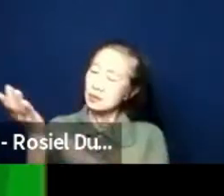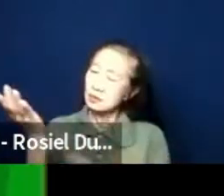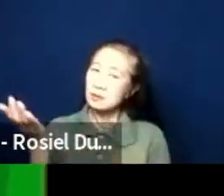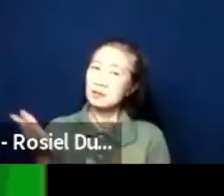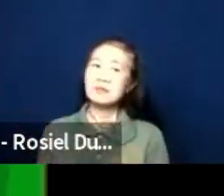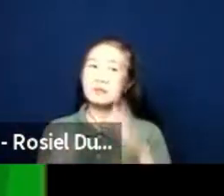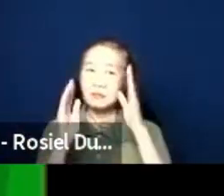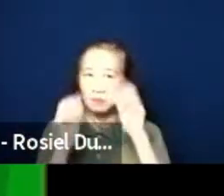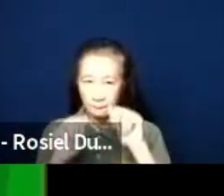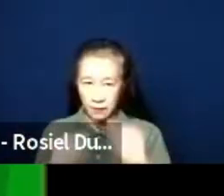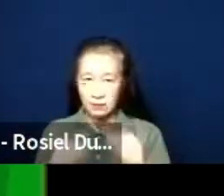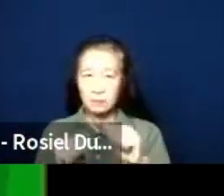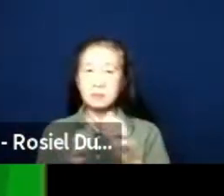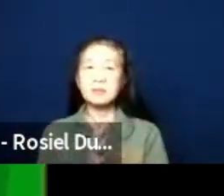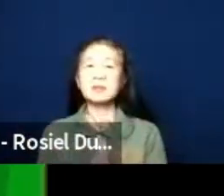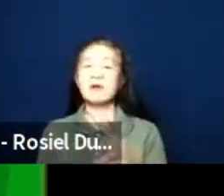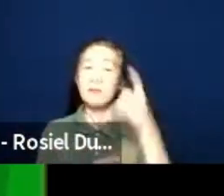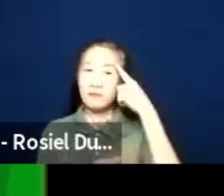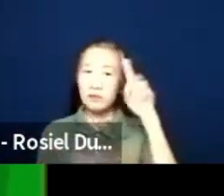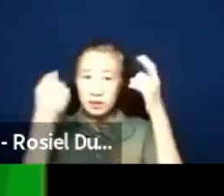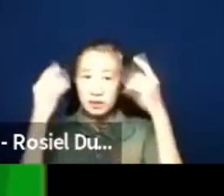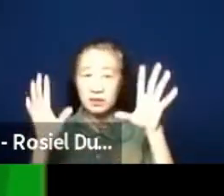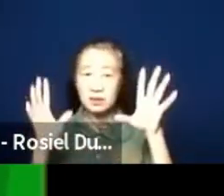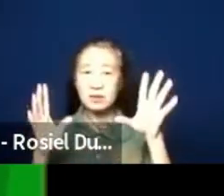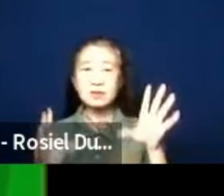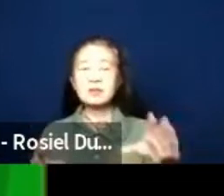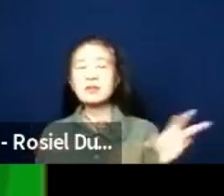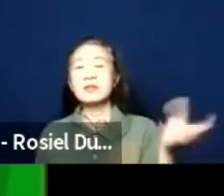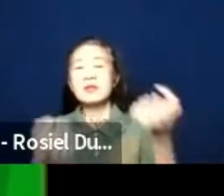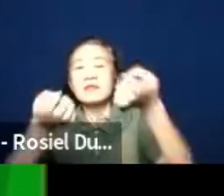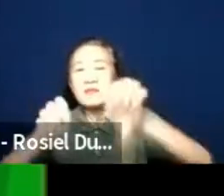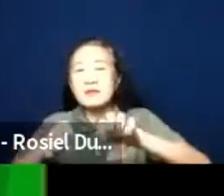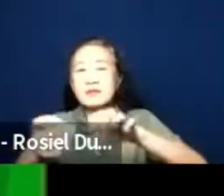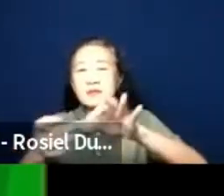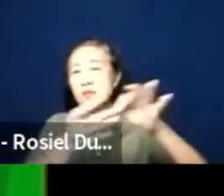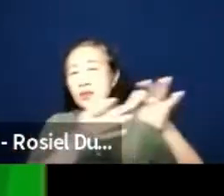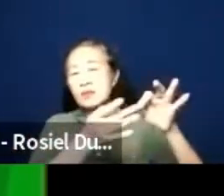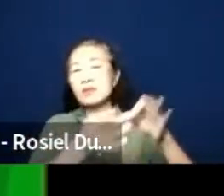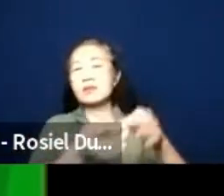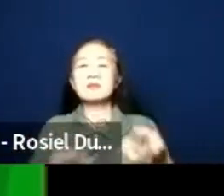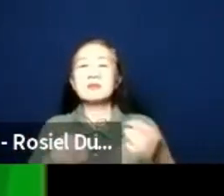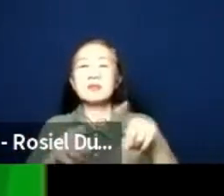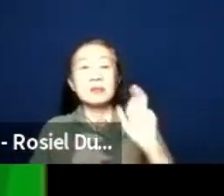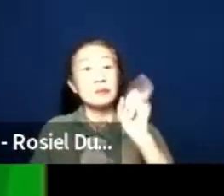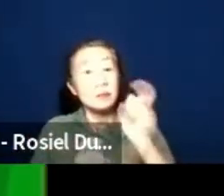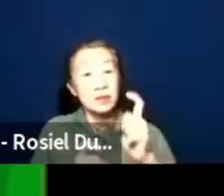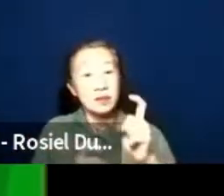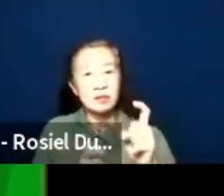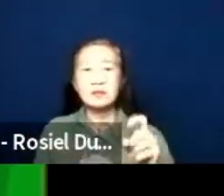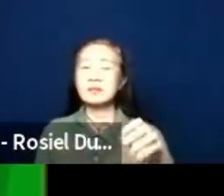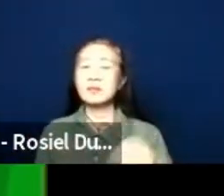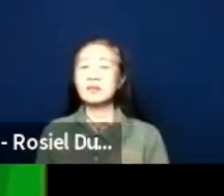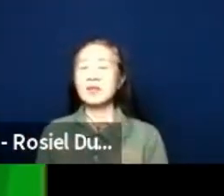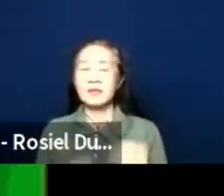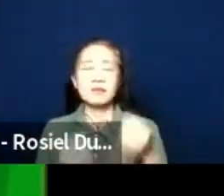it. In disaster, it is a calamitous event, especially one occurring suddenly, causing great loss